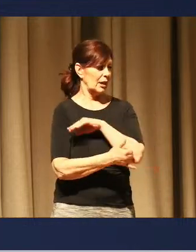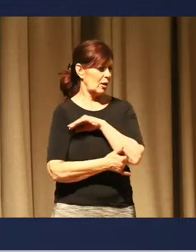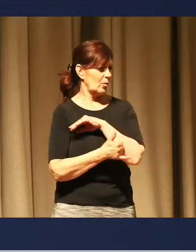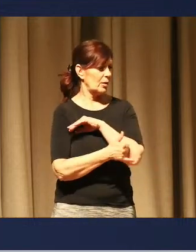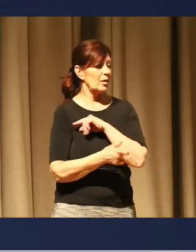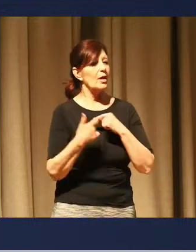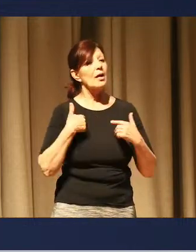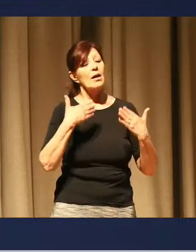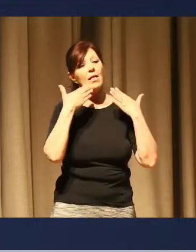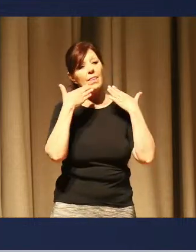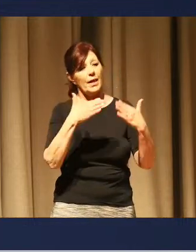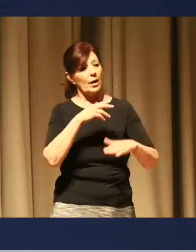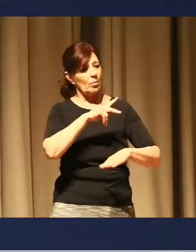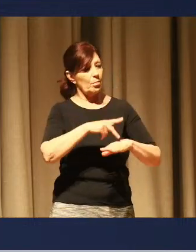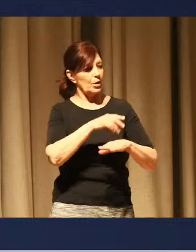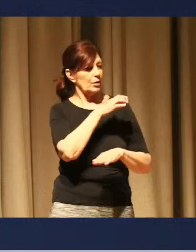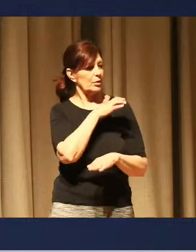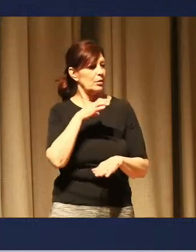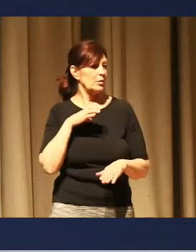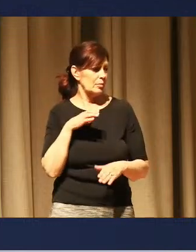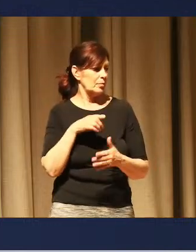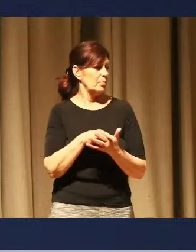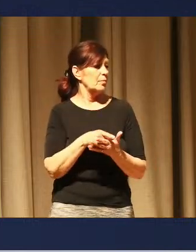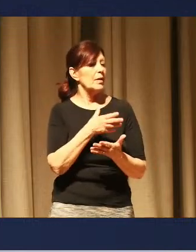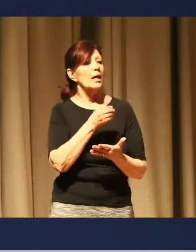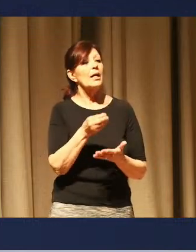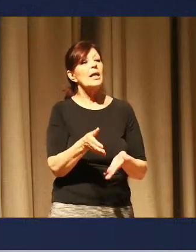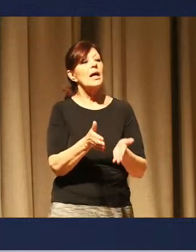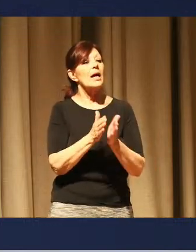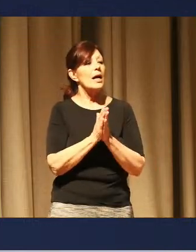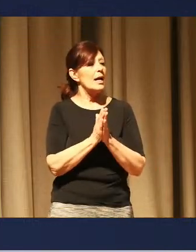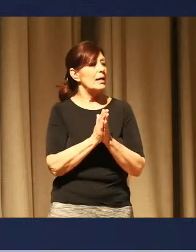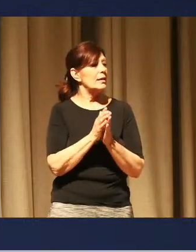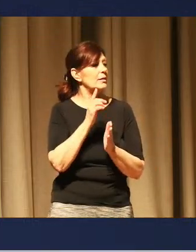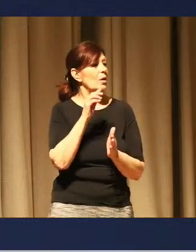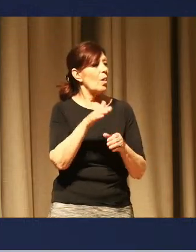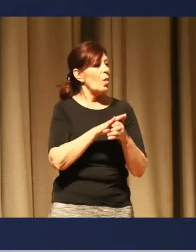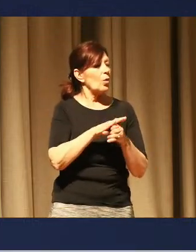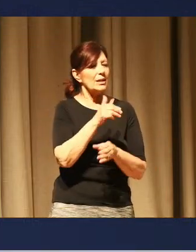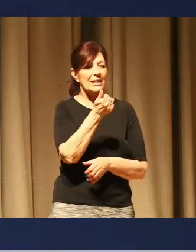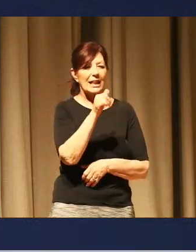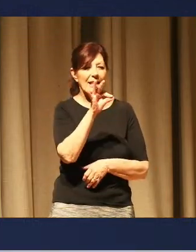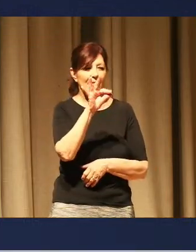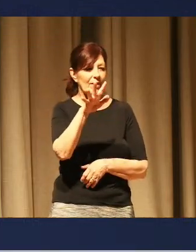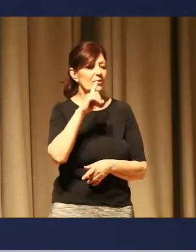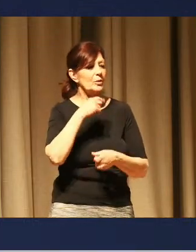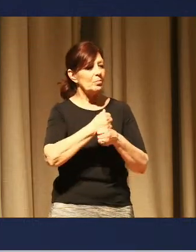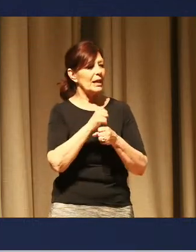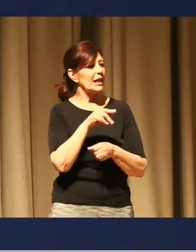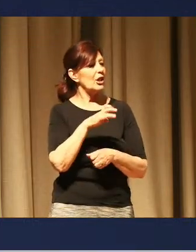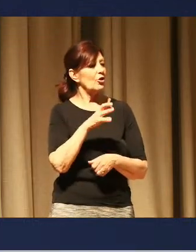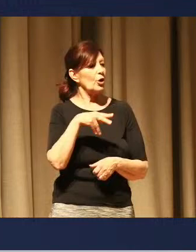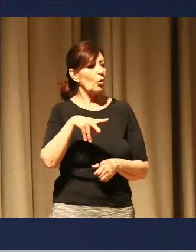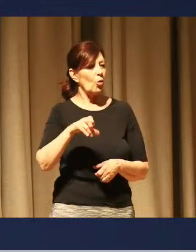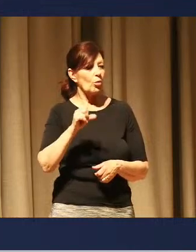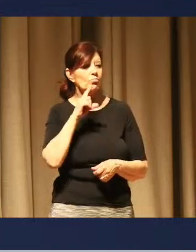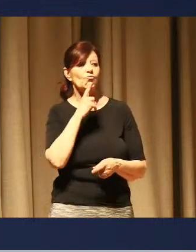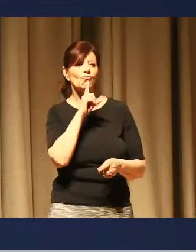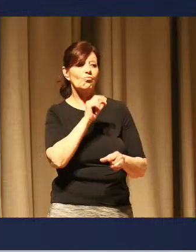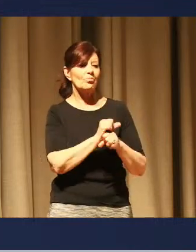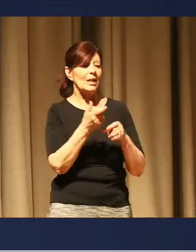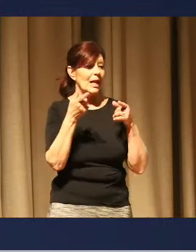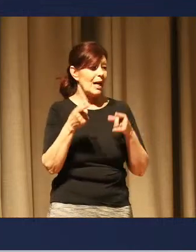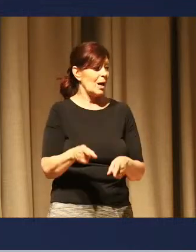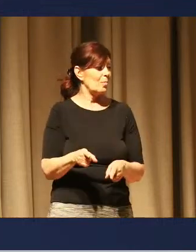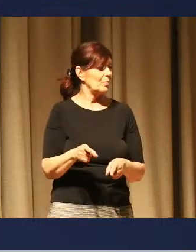I thank Parks Commissioner Troy Schinzel and AFSCME Local 1095 for working to make Erie Corps a reality. A